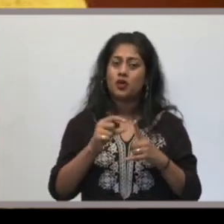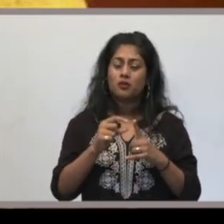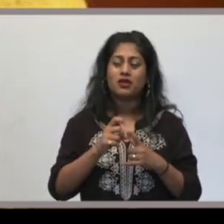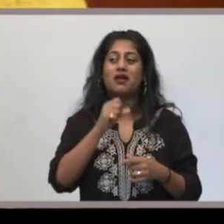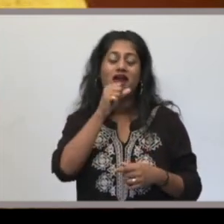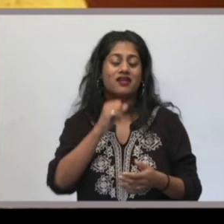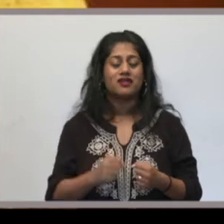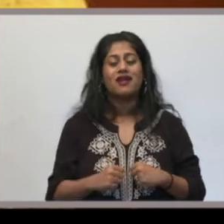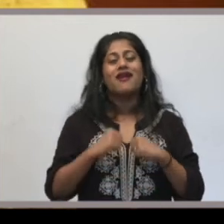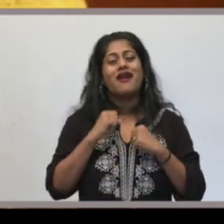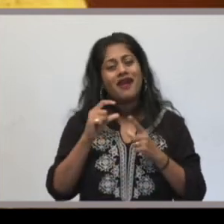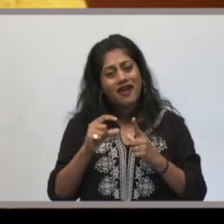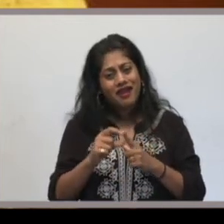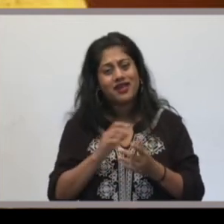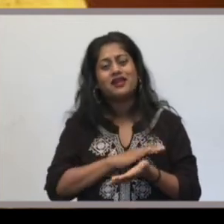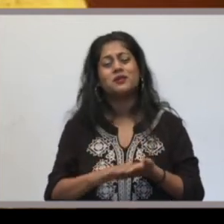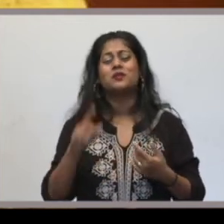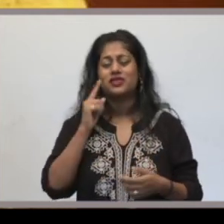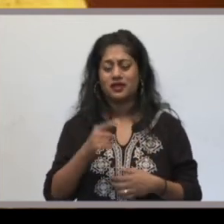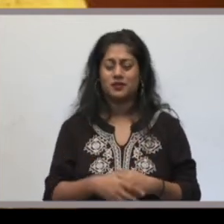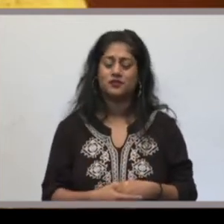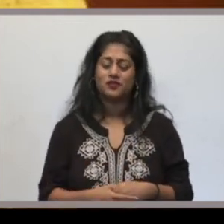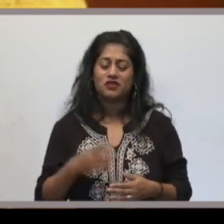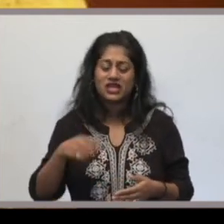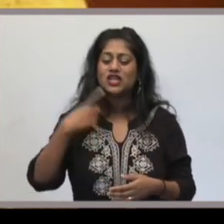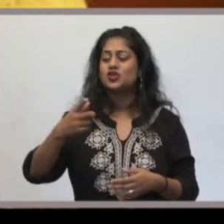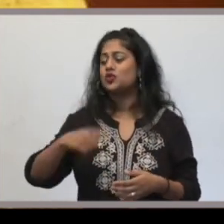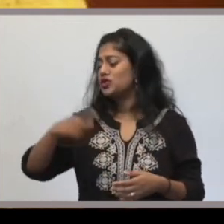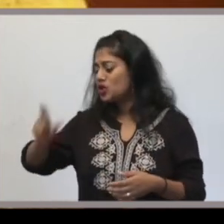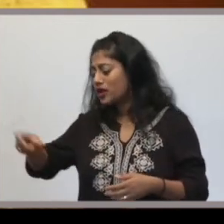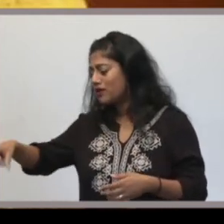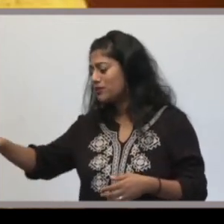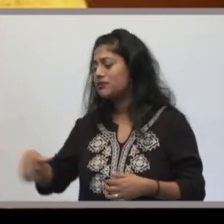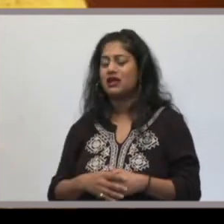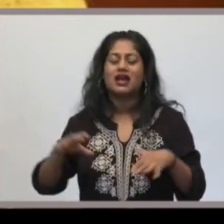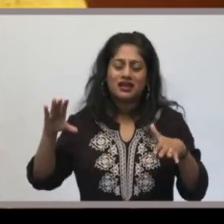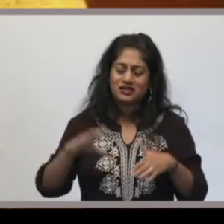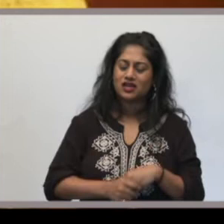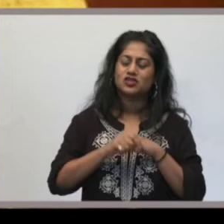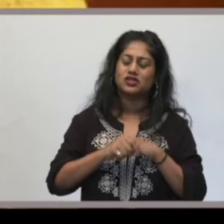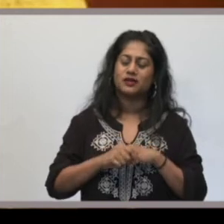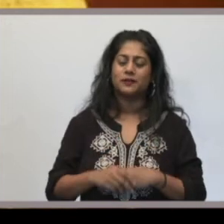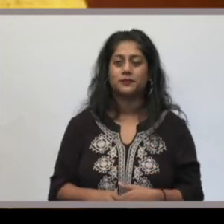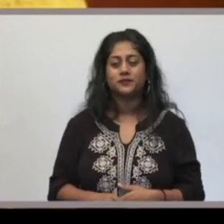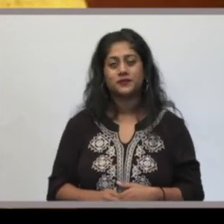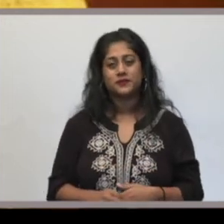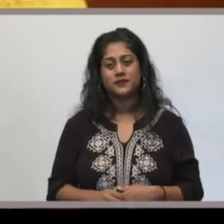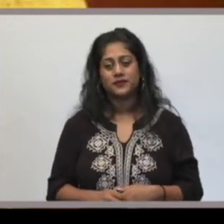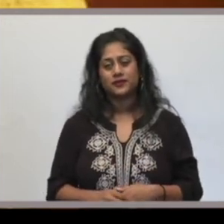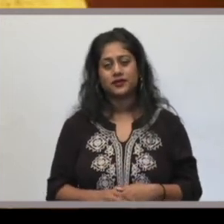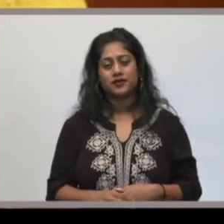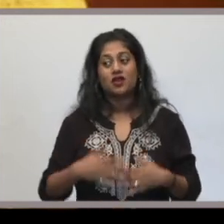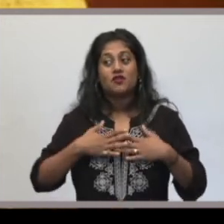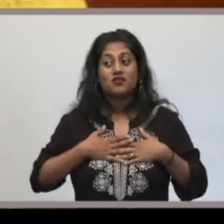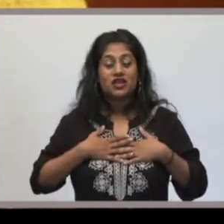can touch others. And I'll also tell you, when you touch others, you will be touched. Happiness will come to your life like never before because